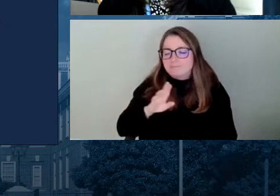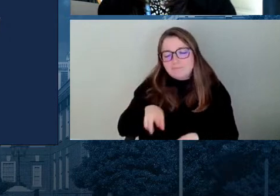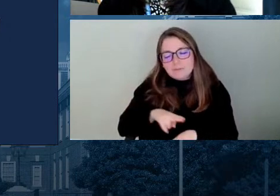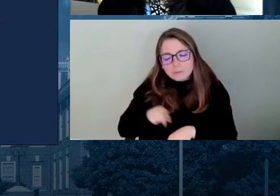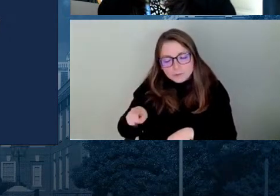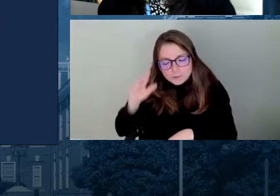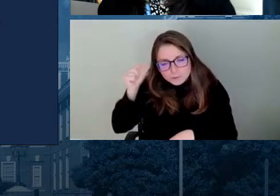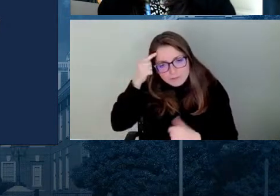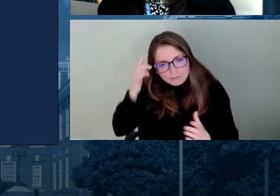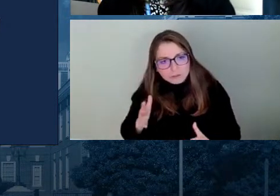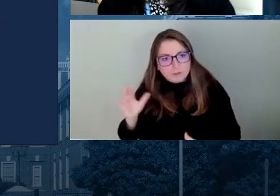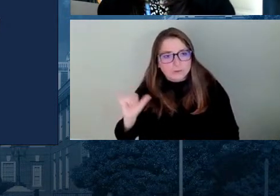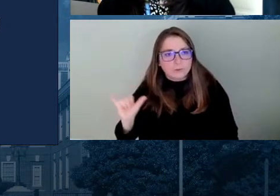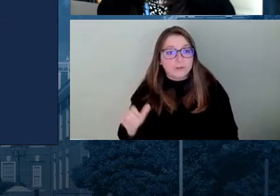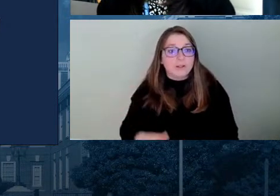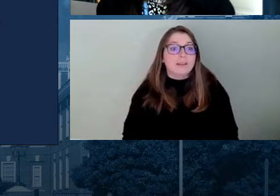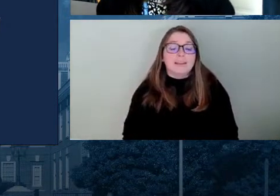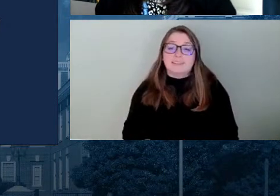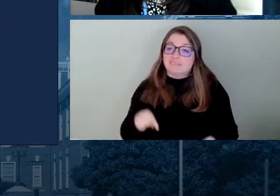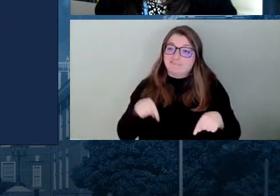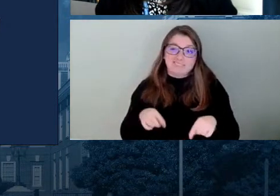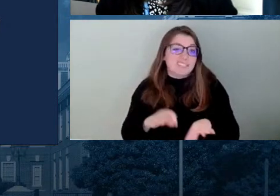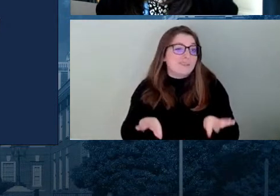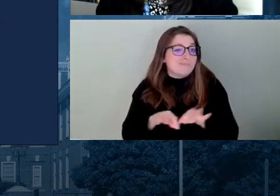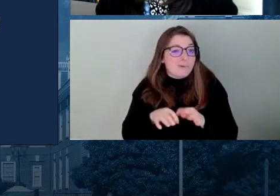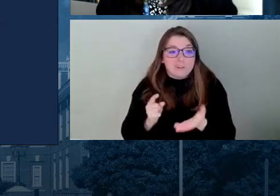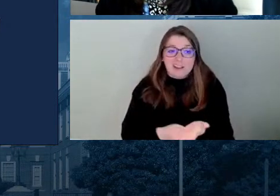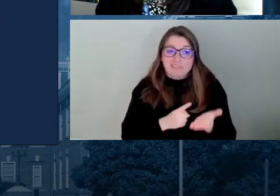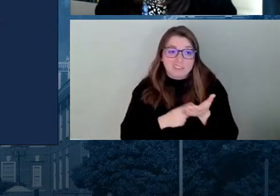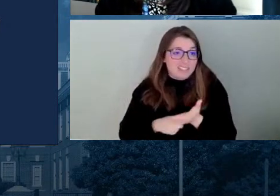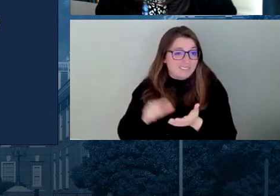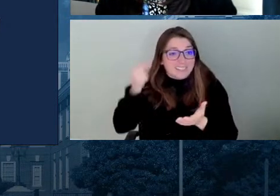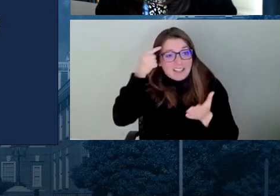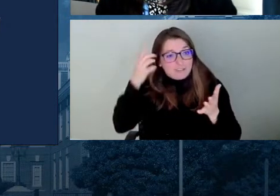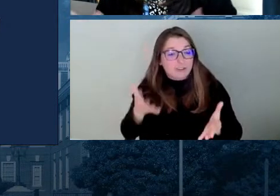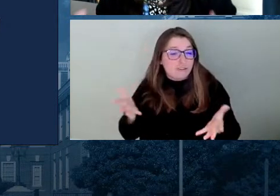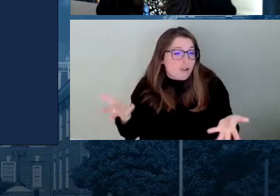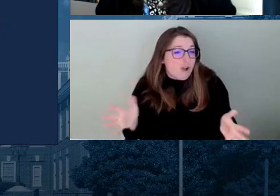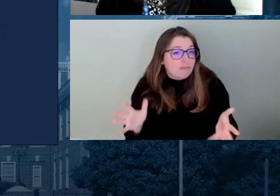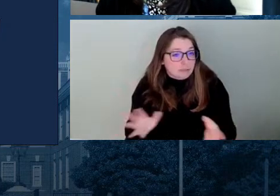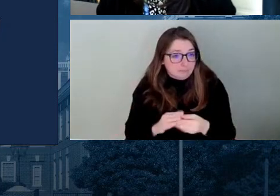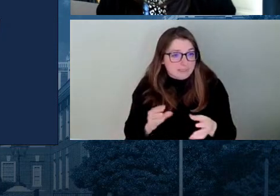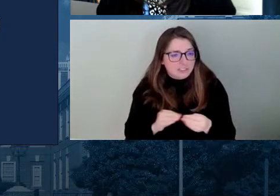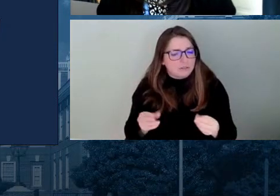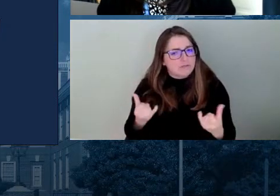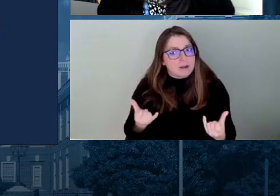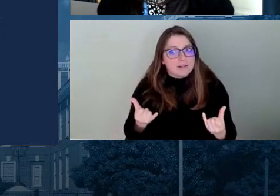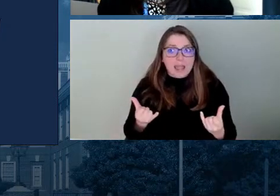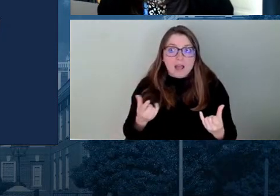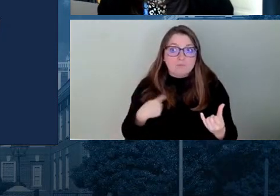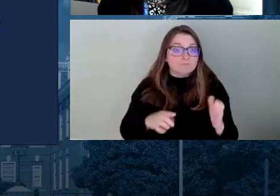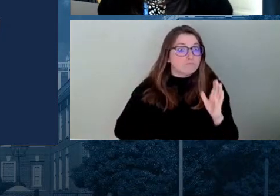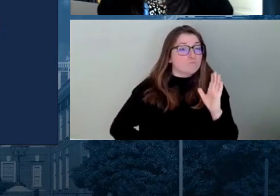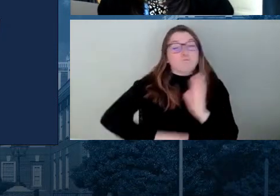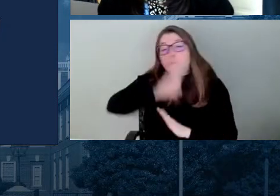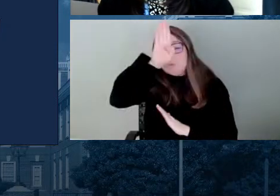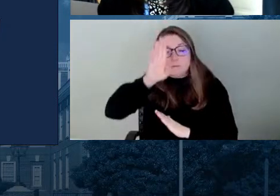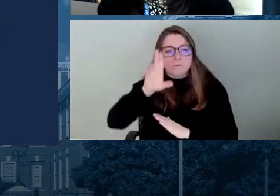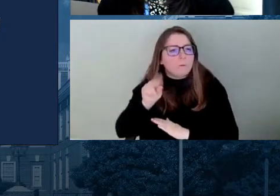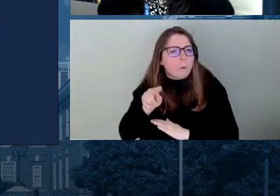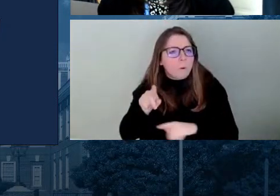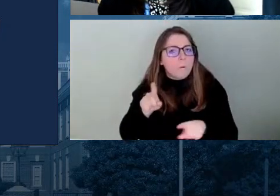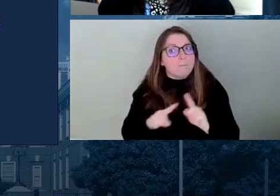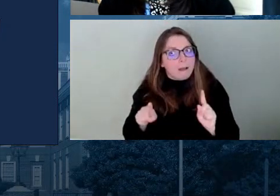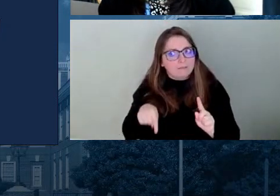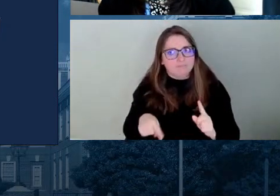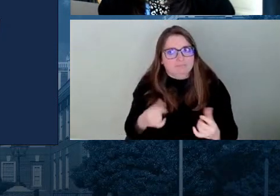for us to have. As the Governor pointed out, we are not in a peak situation right now, but this is the time of year that